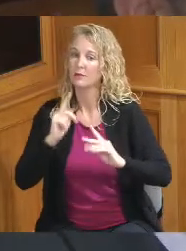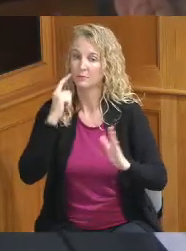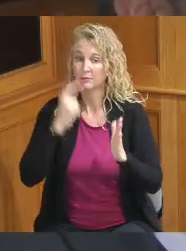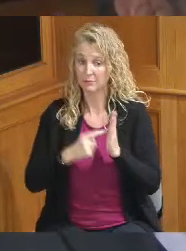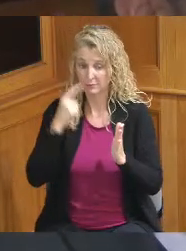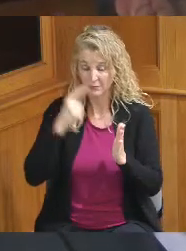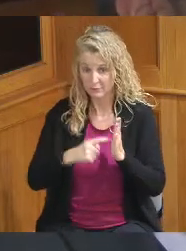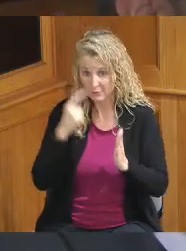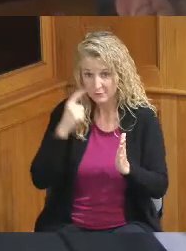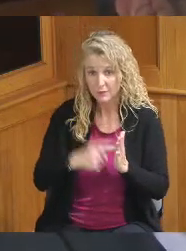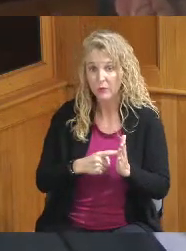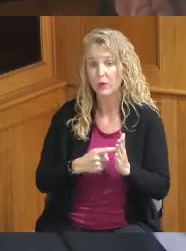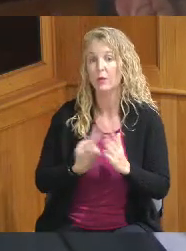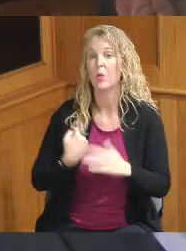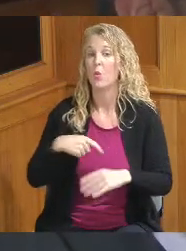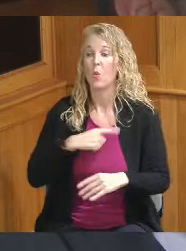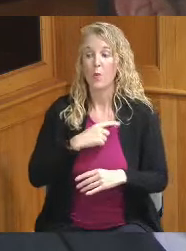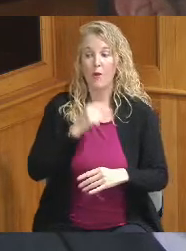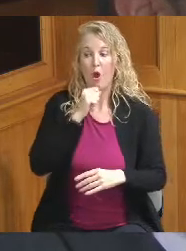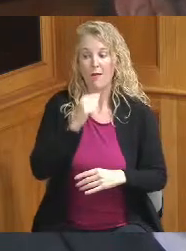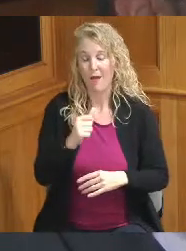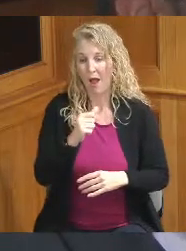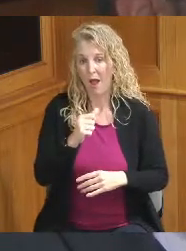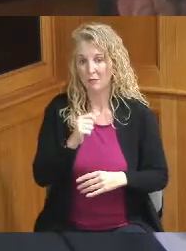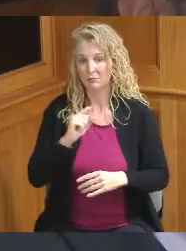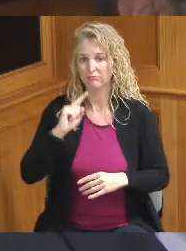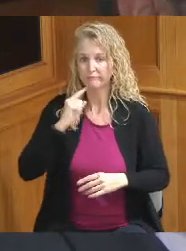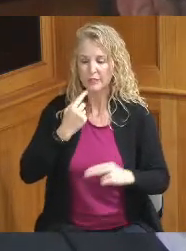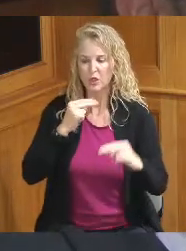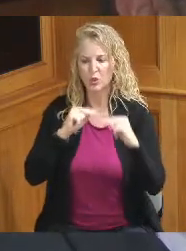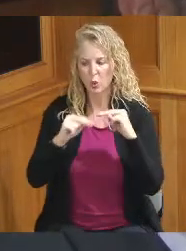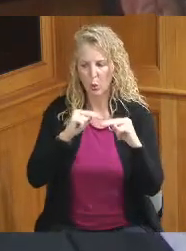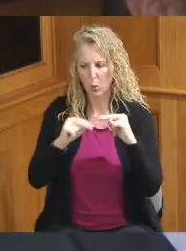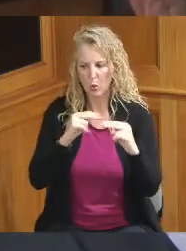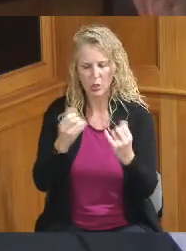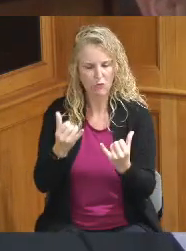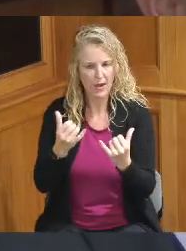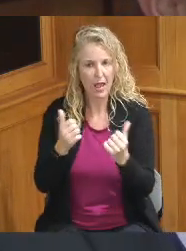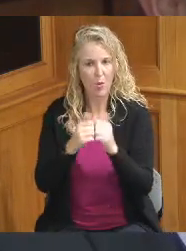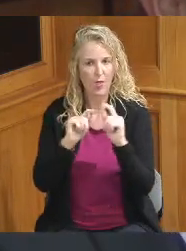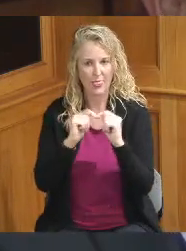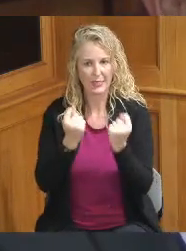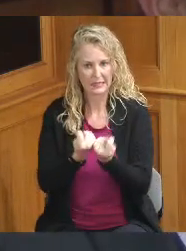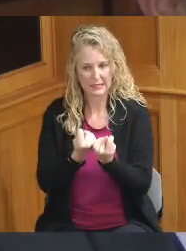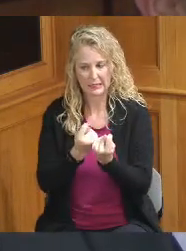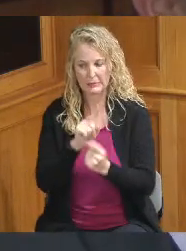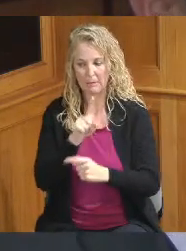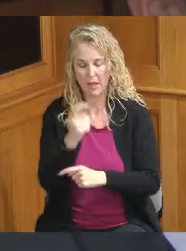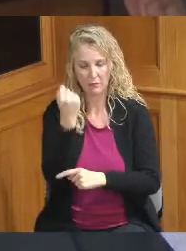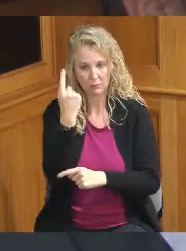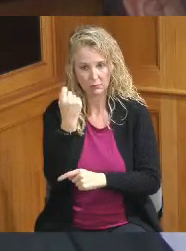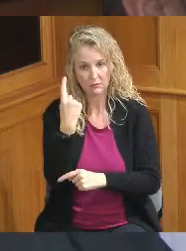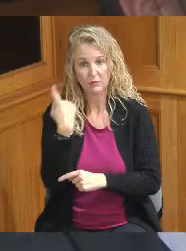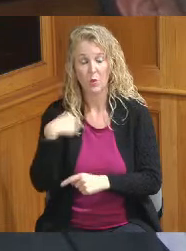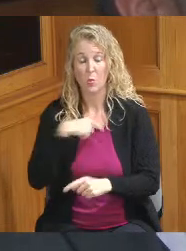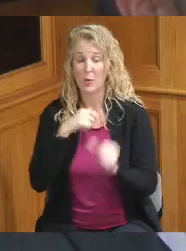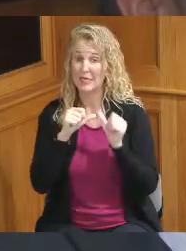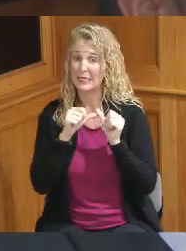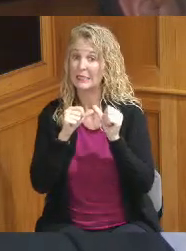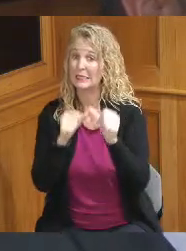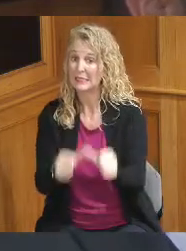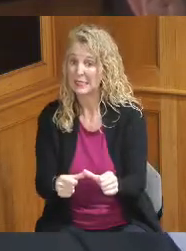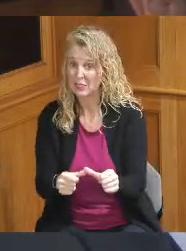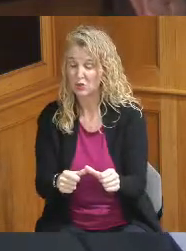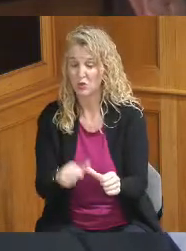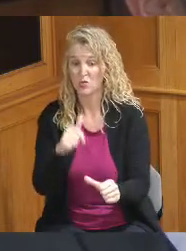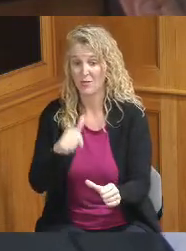that while we are not in serious negotiations at this moment in time with the team, we will continue to invest in the county